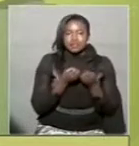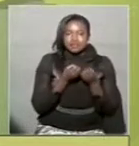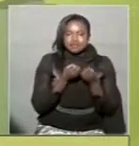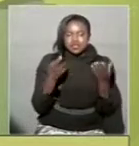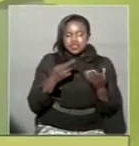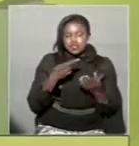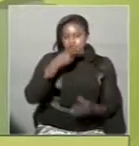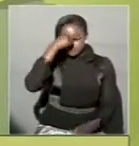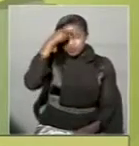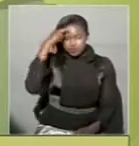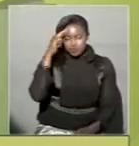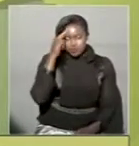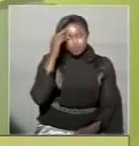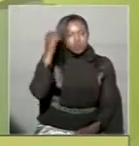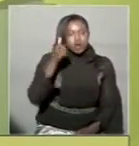people still fail.